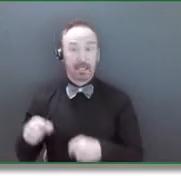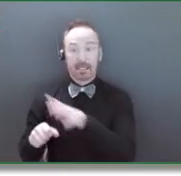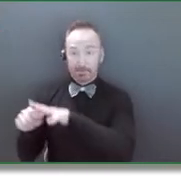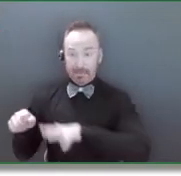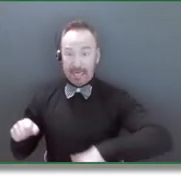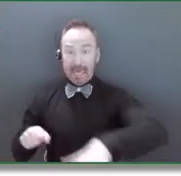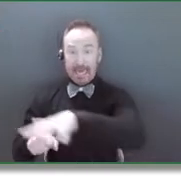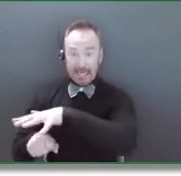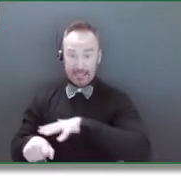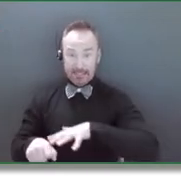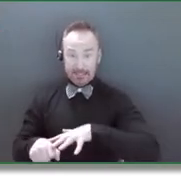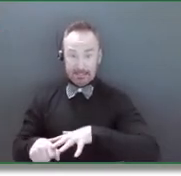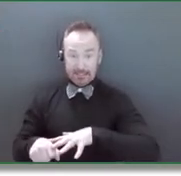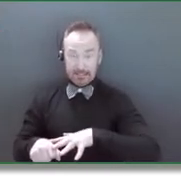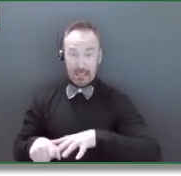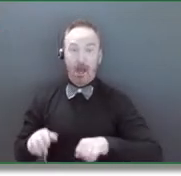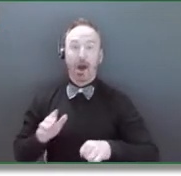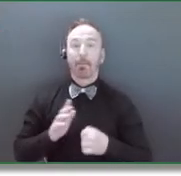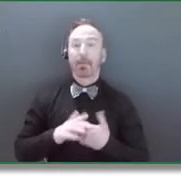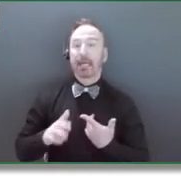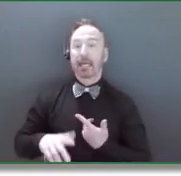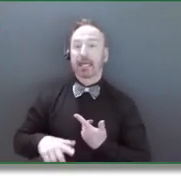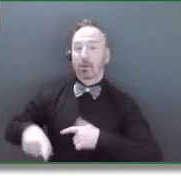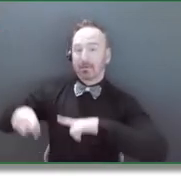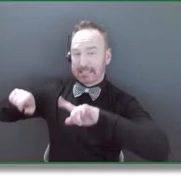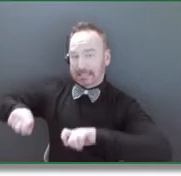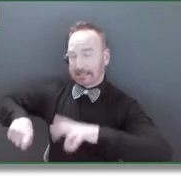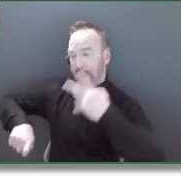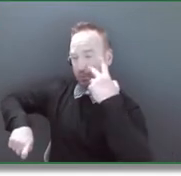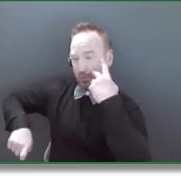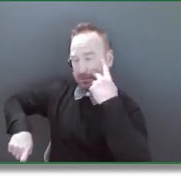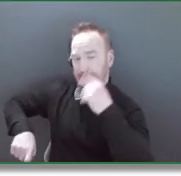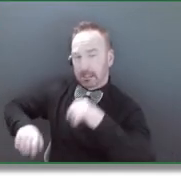for the boundaries of what had been considered